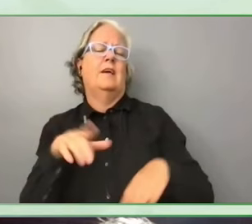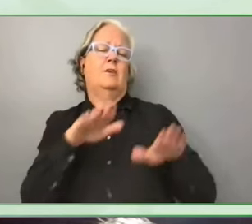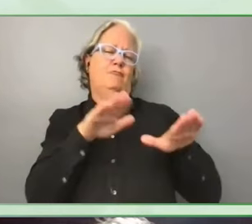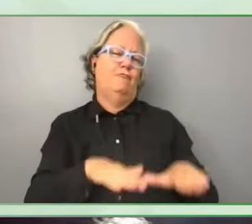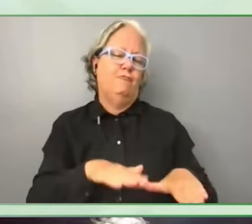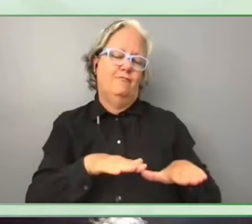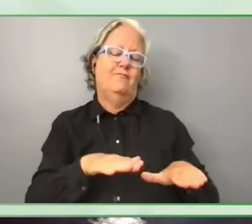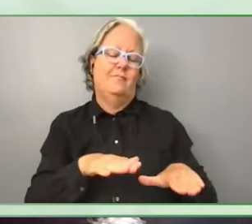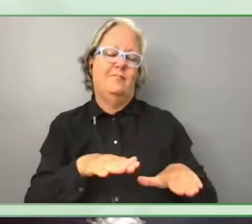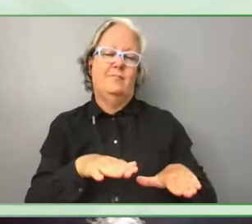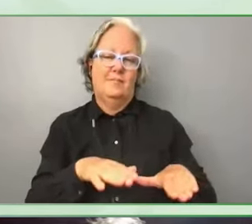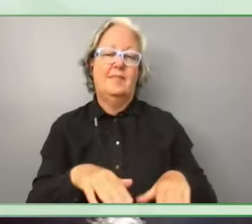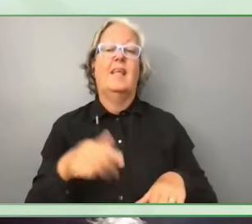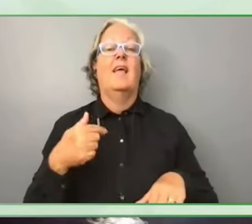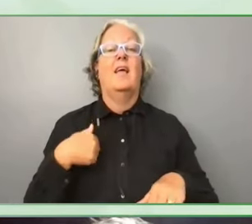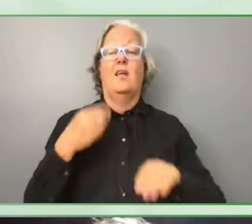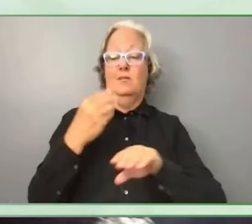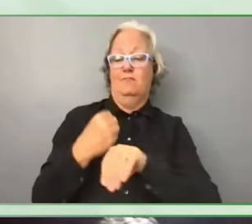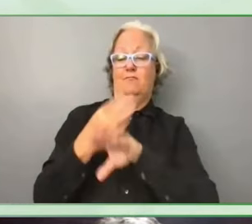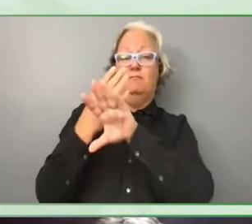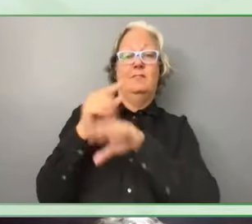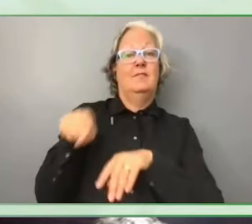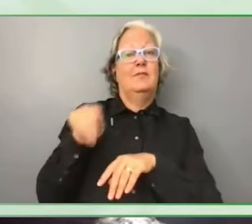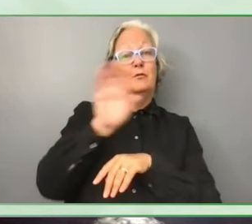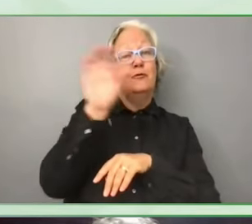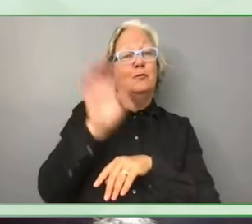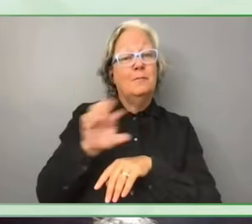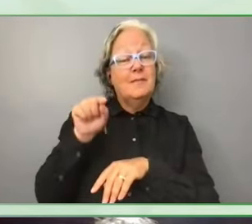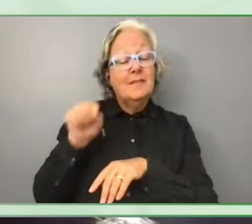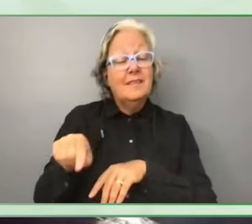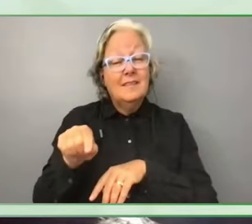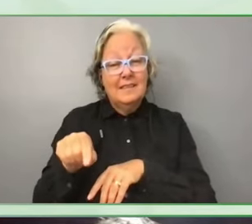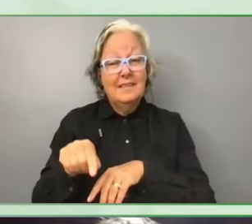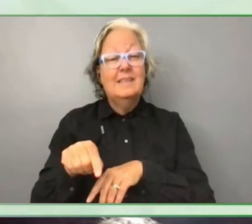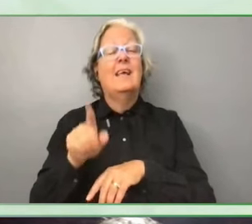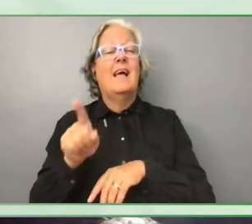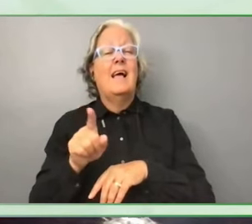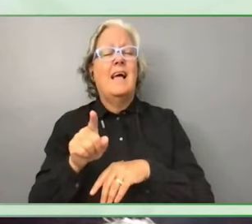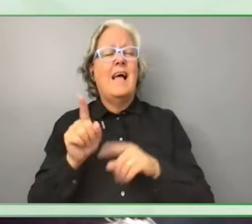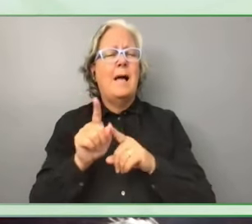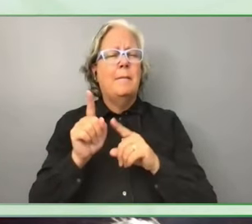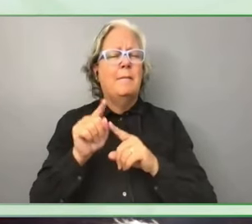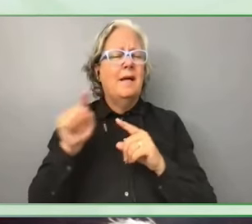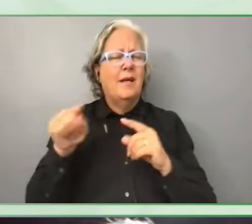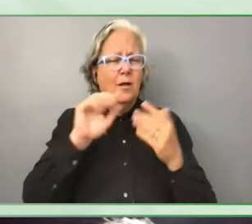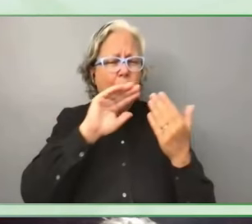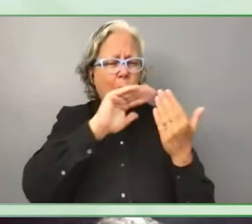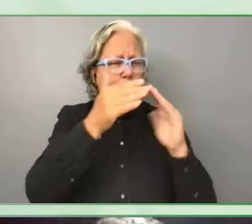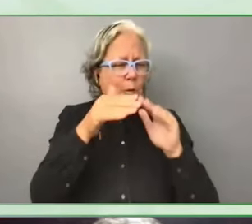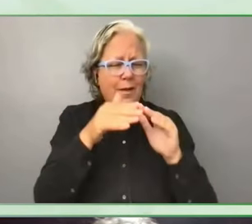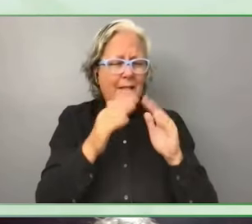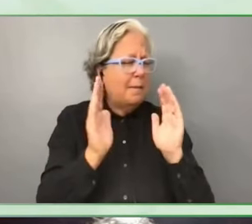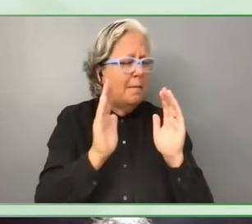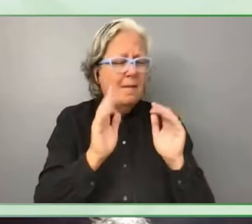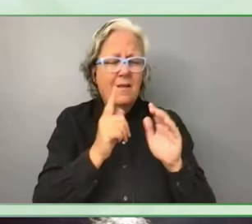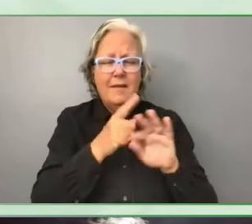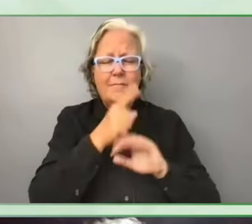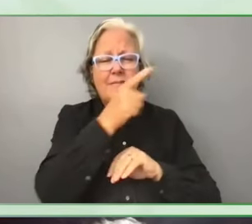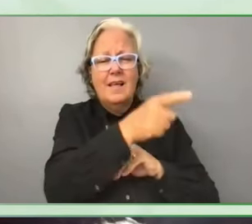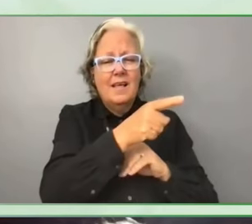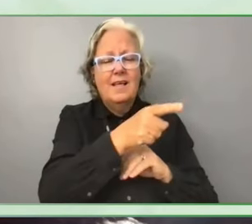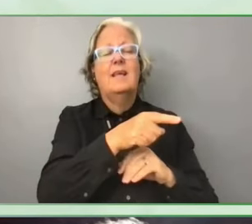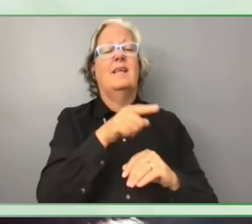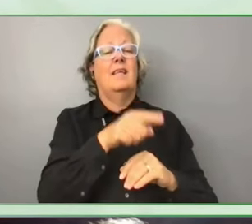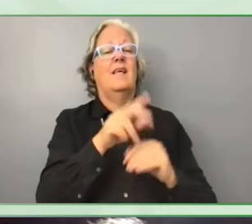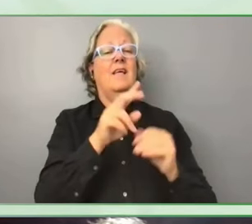I'm zooming in to you from a very small country town in the centre of the state of